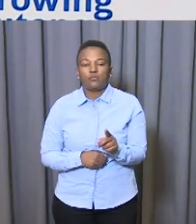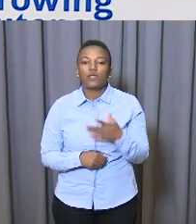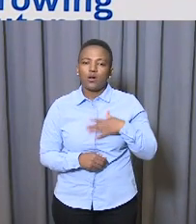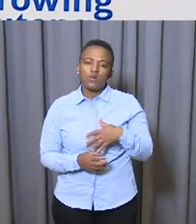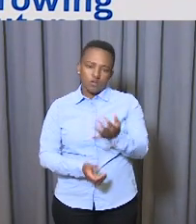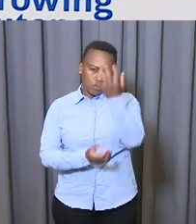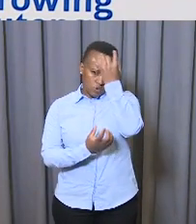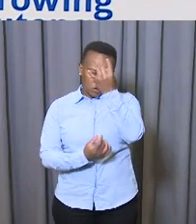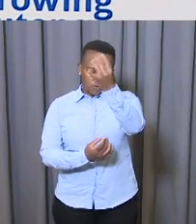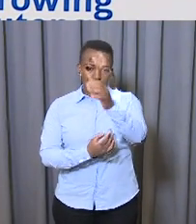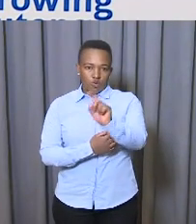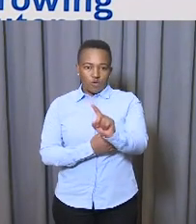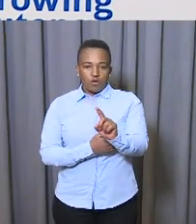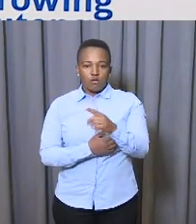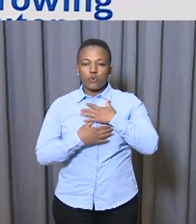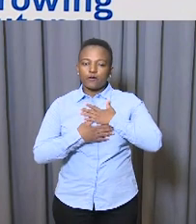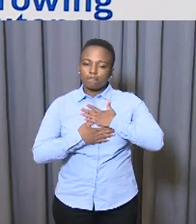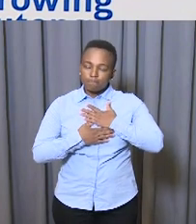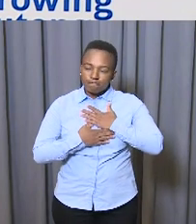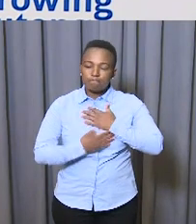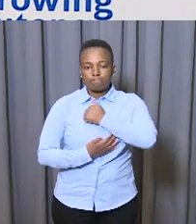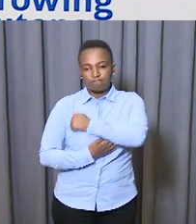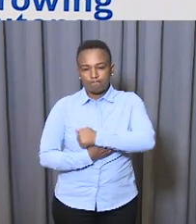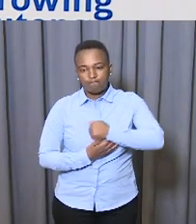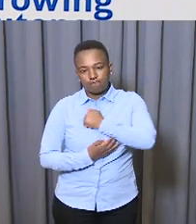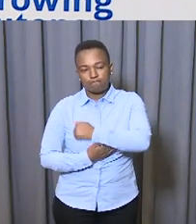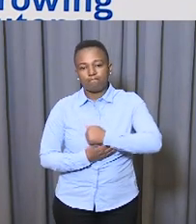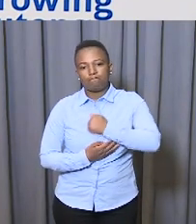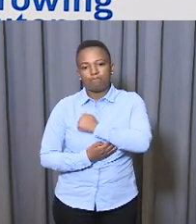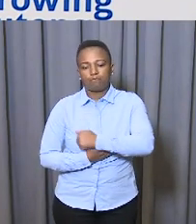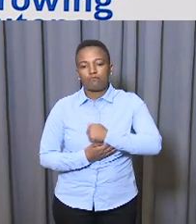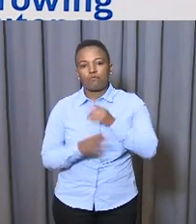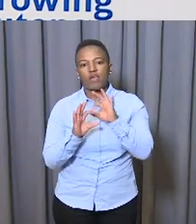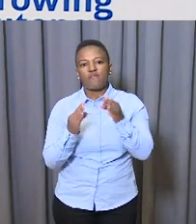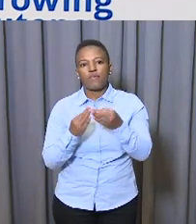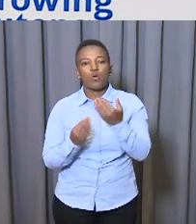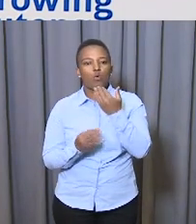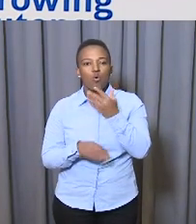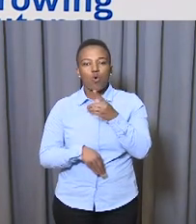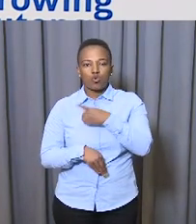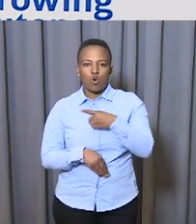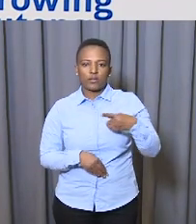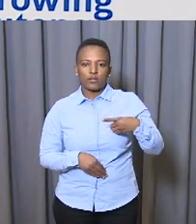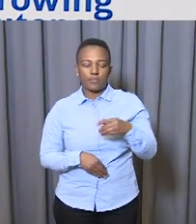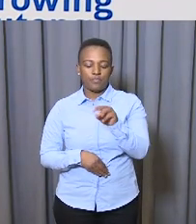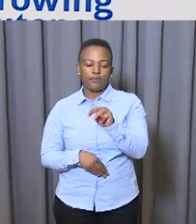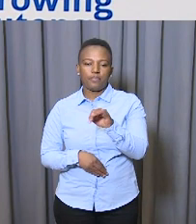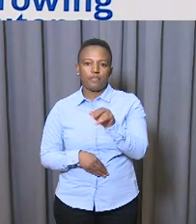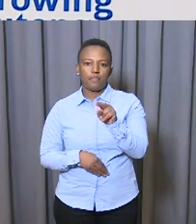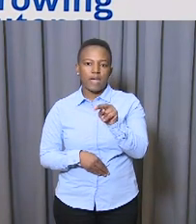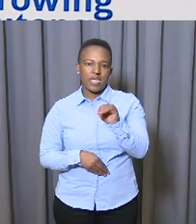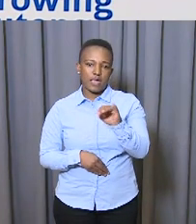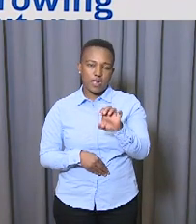indicate that we pass our sincere condolences to the family of Dr. Mini, who was a chairperson